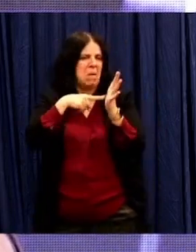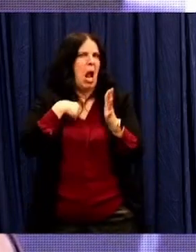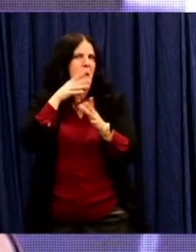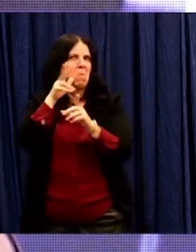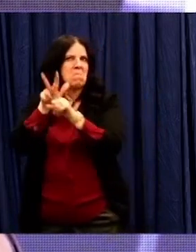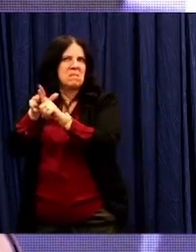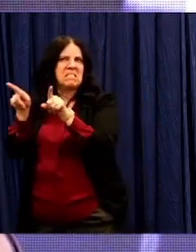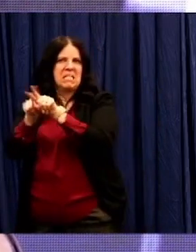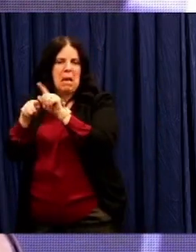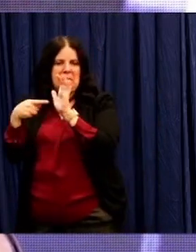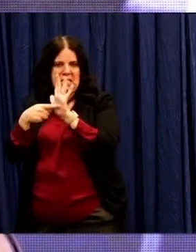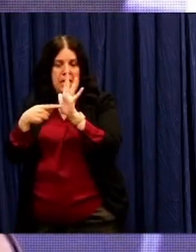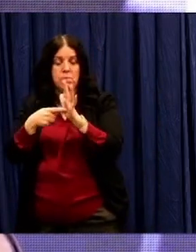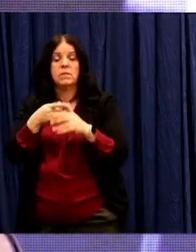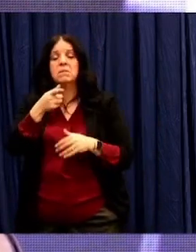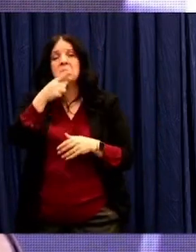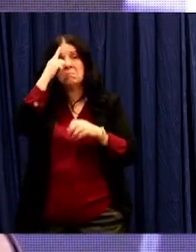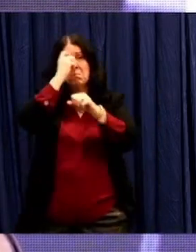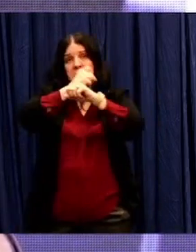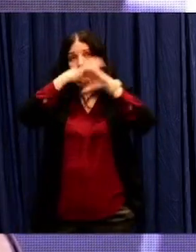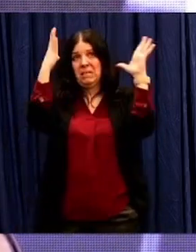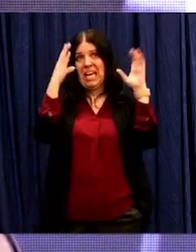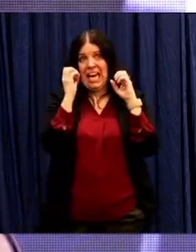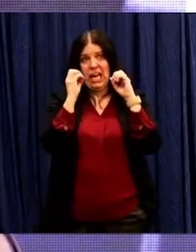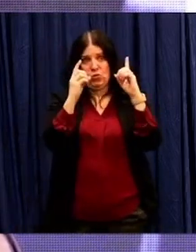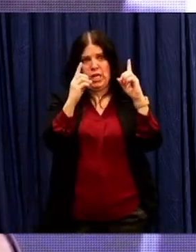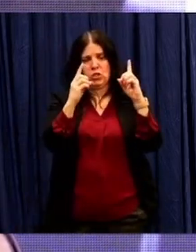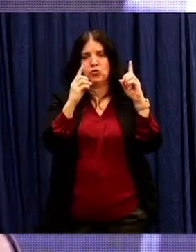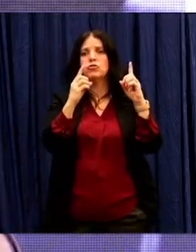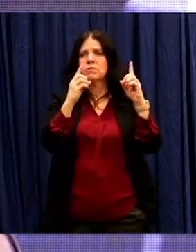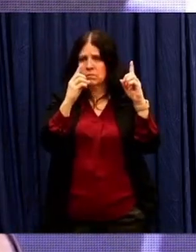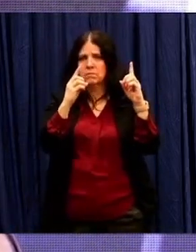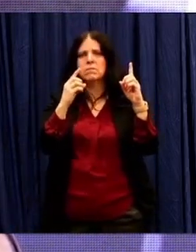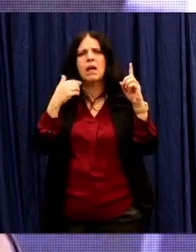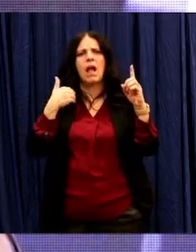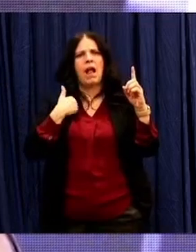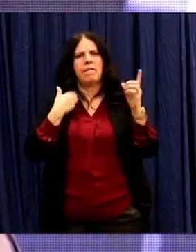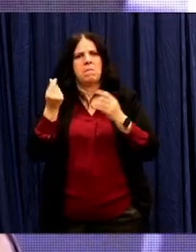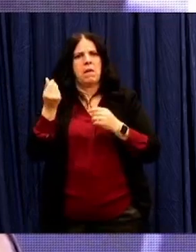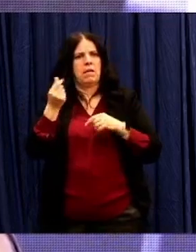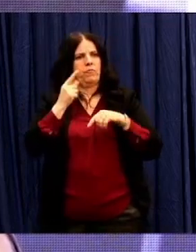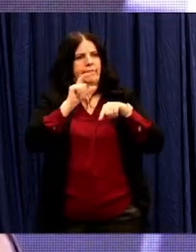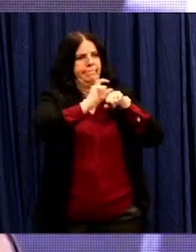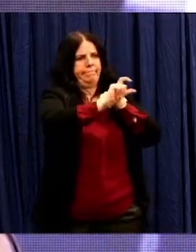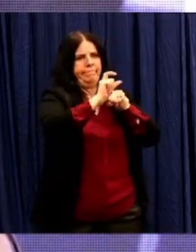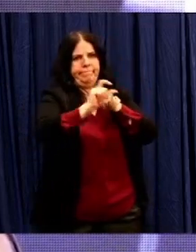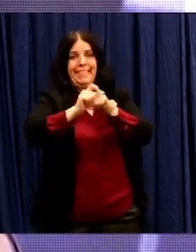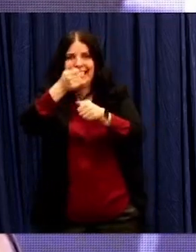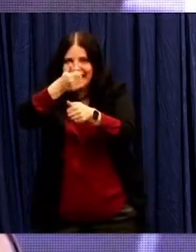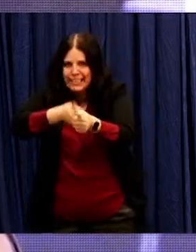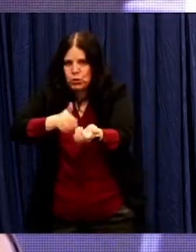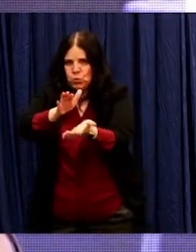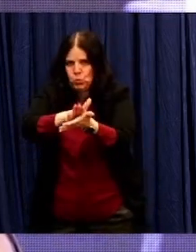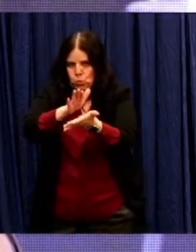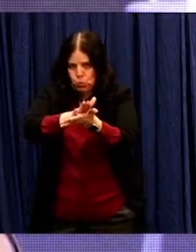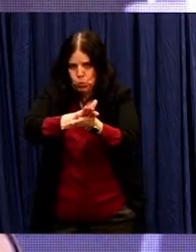each school gets funding, and how the school